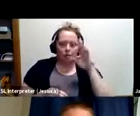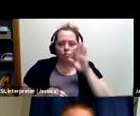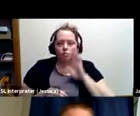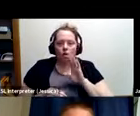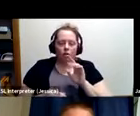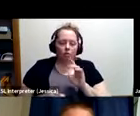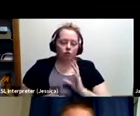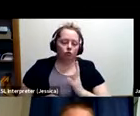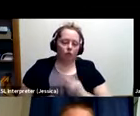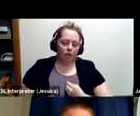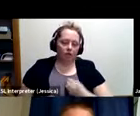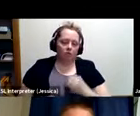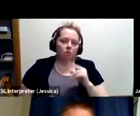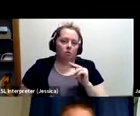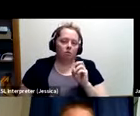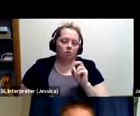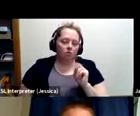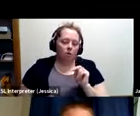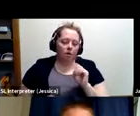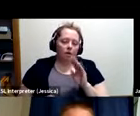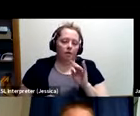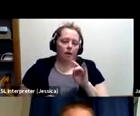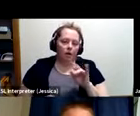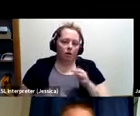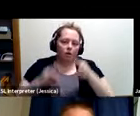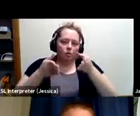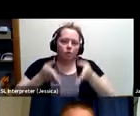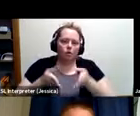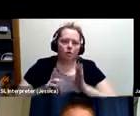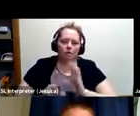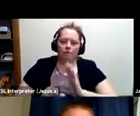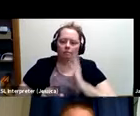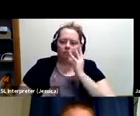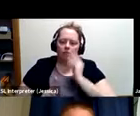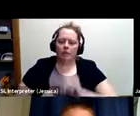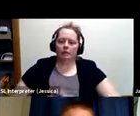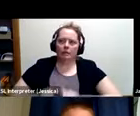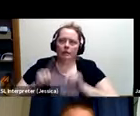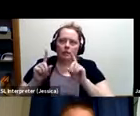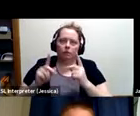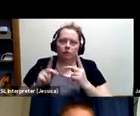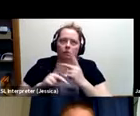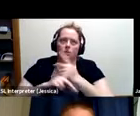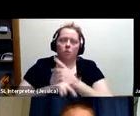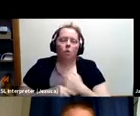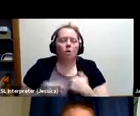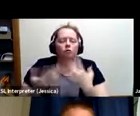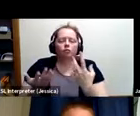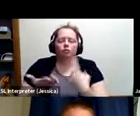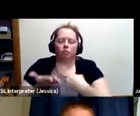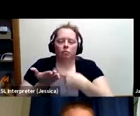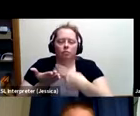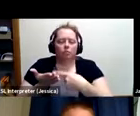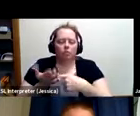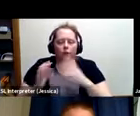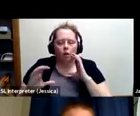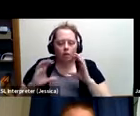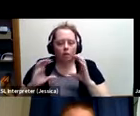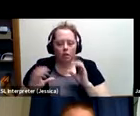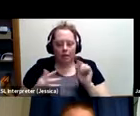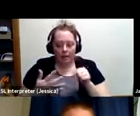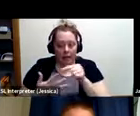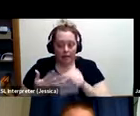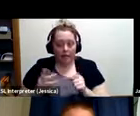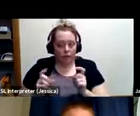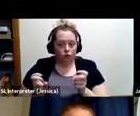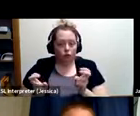person different than a white trans or non-binary person. And so we also want to talk about those, have those conversations with people.